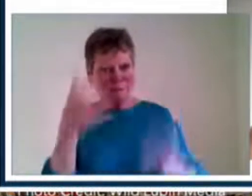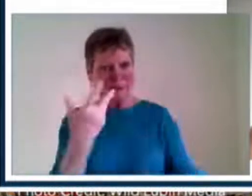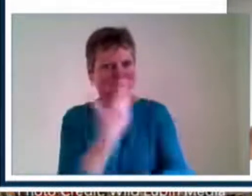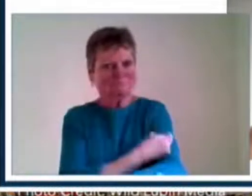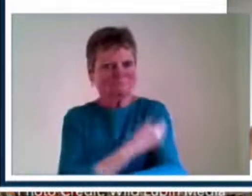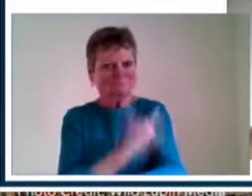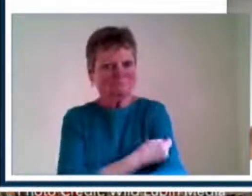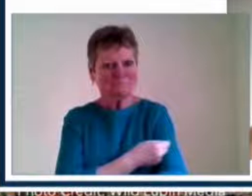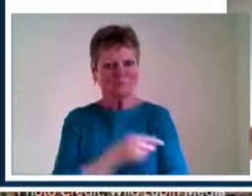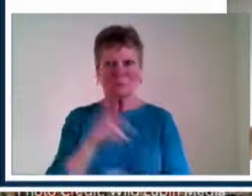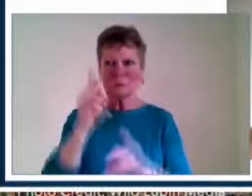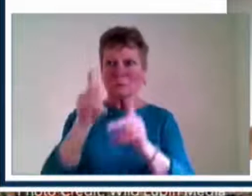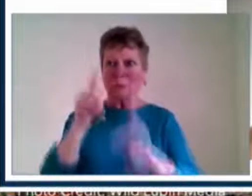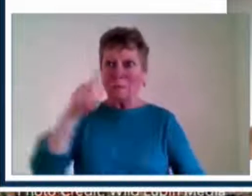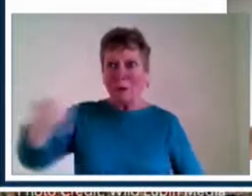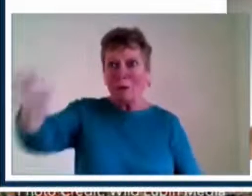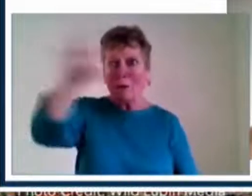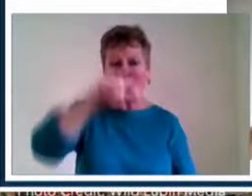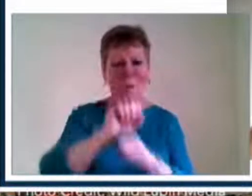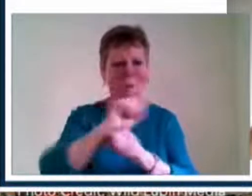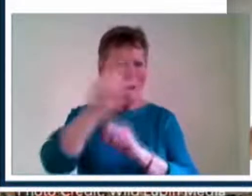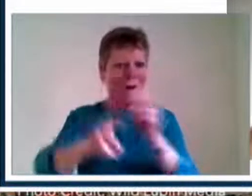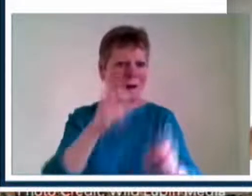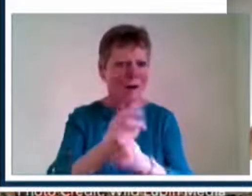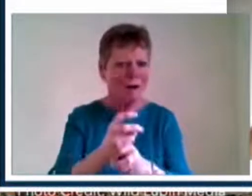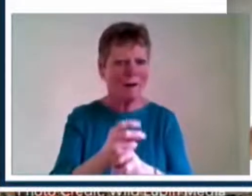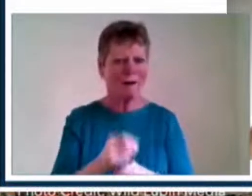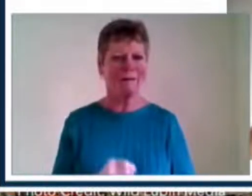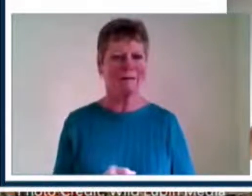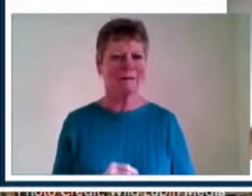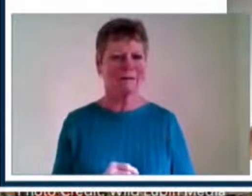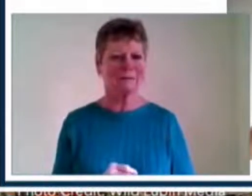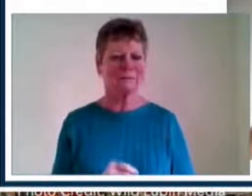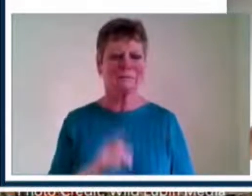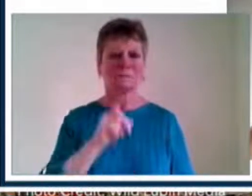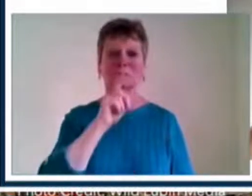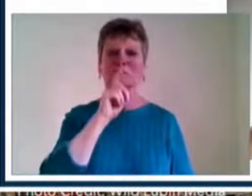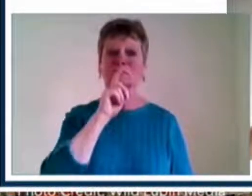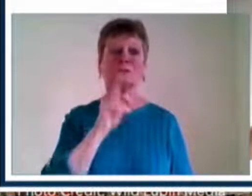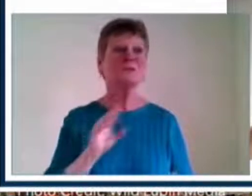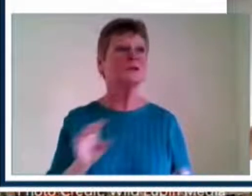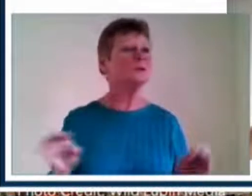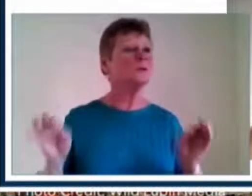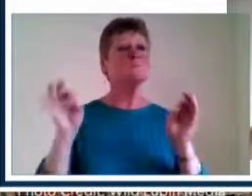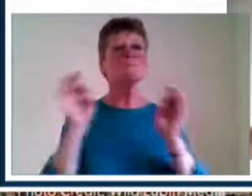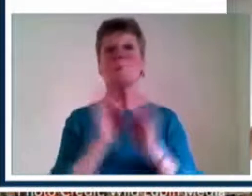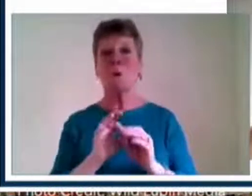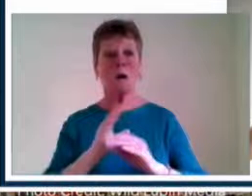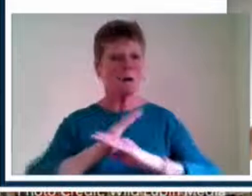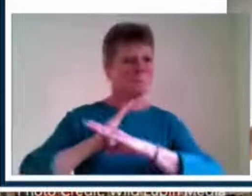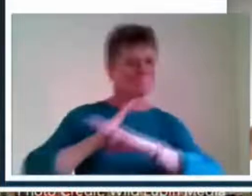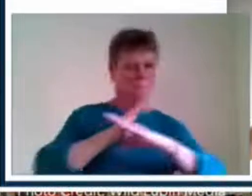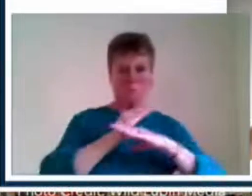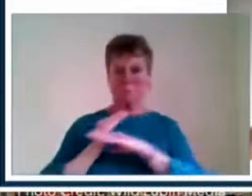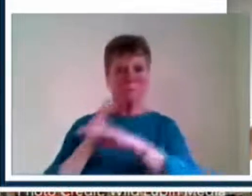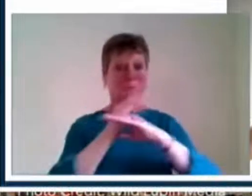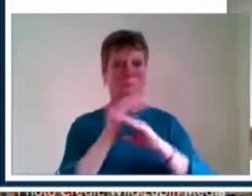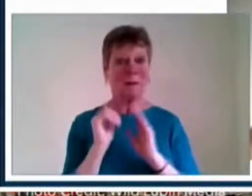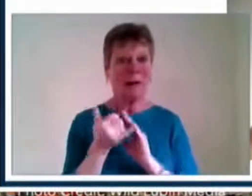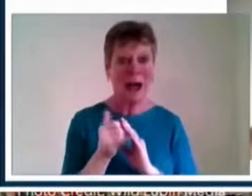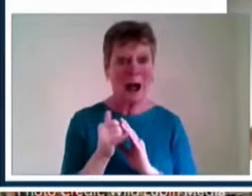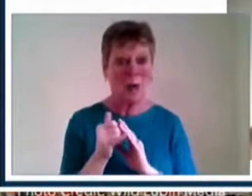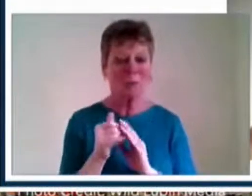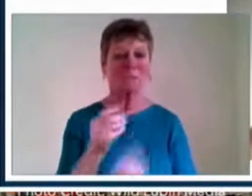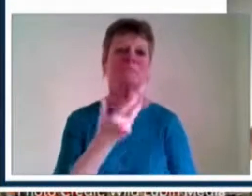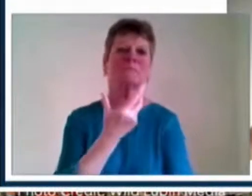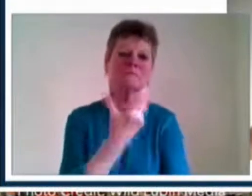of Nova Scotians. So the most important thing you can do to protect yourself and others is to get